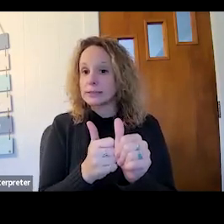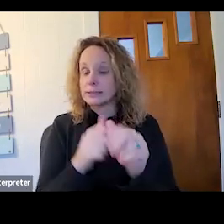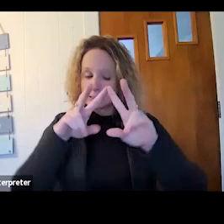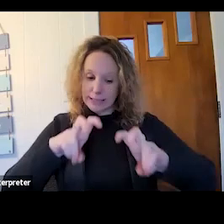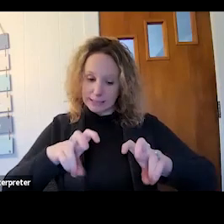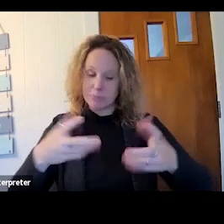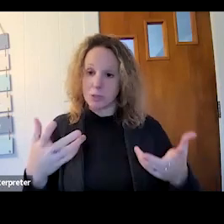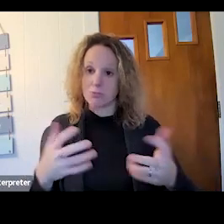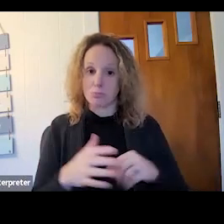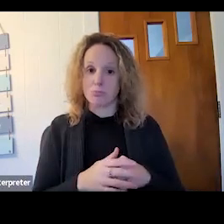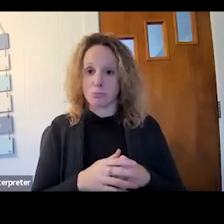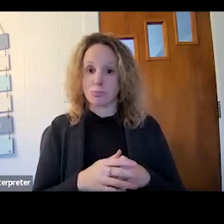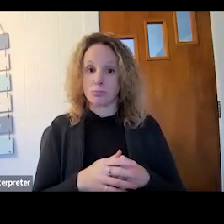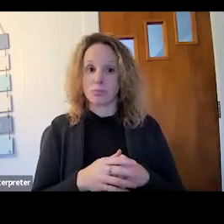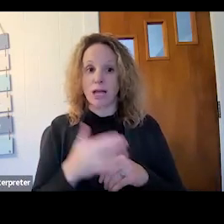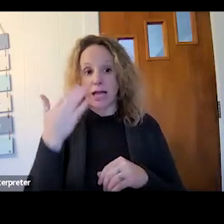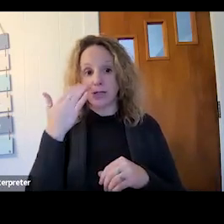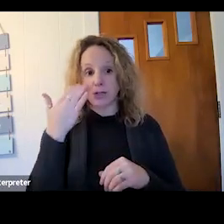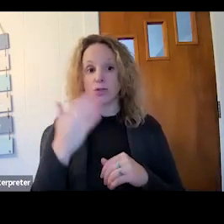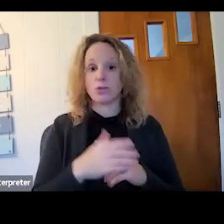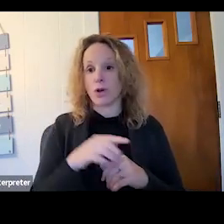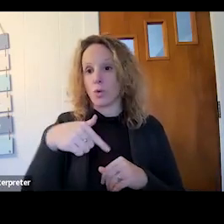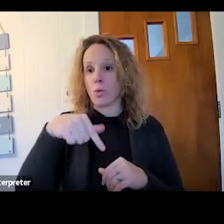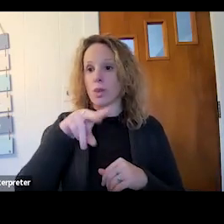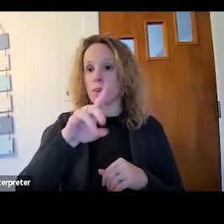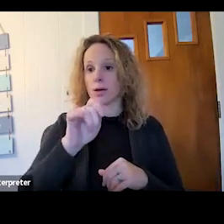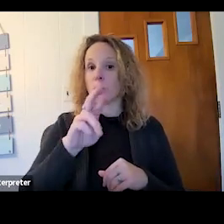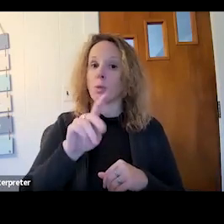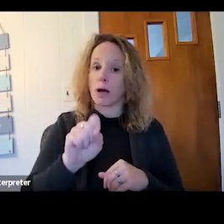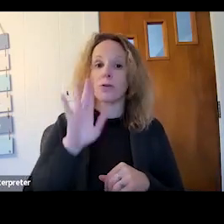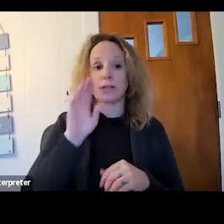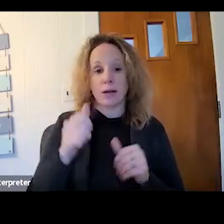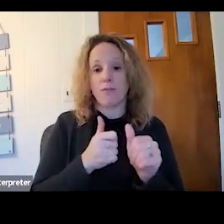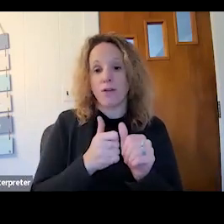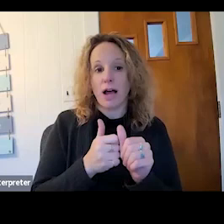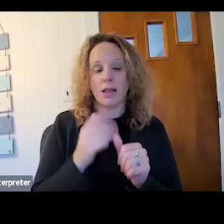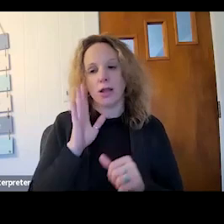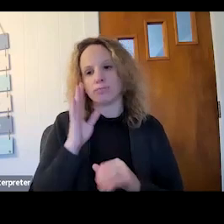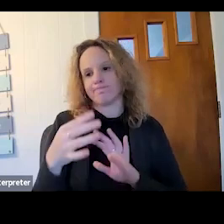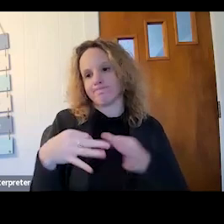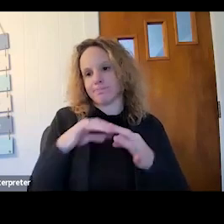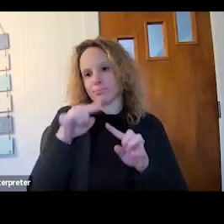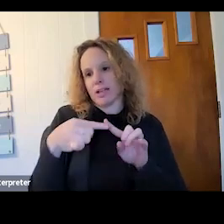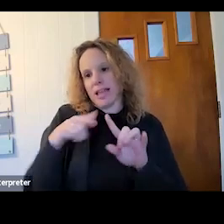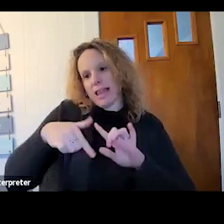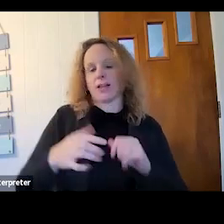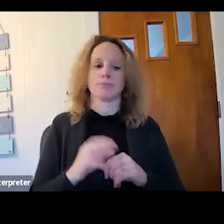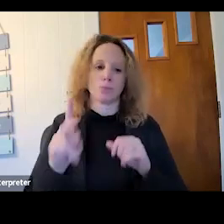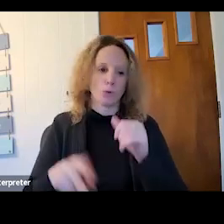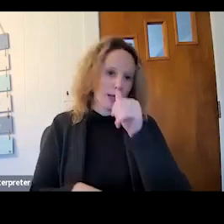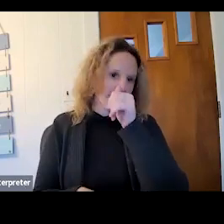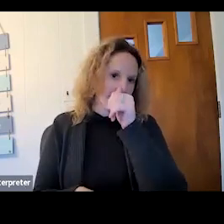assessments and the quadrants that follow those assessments, and I'll get into that a little bit later.